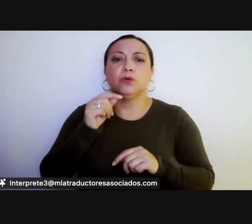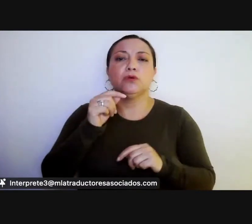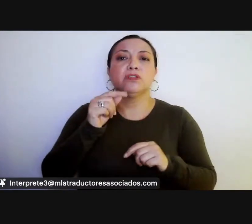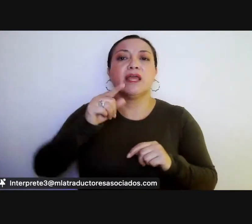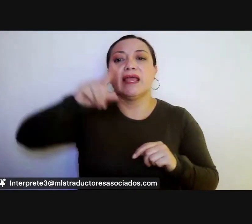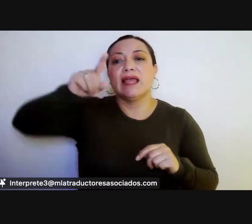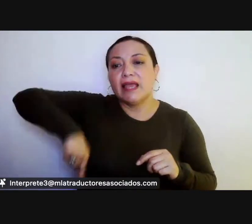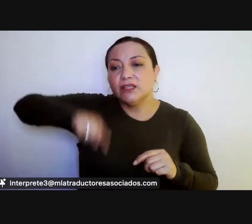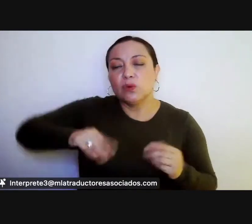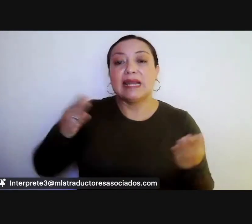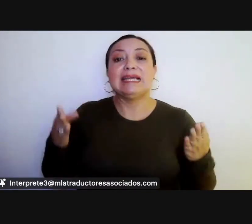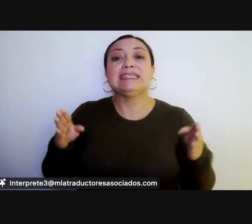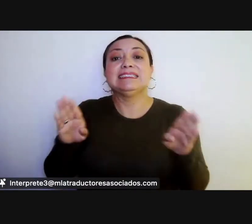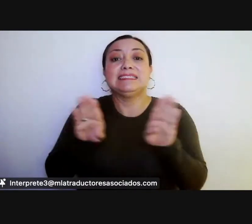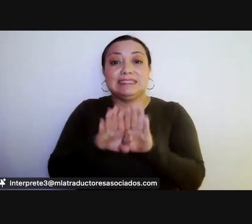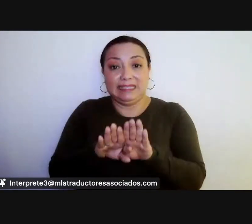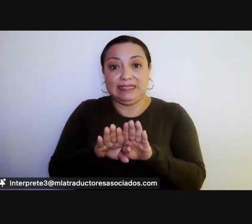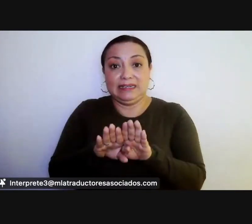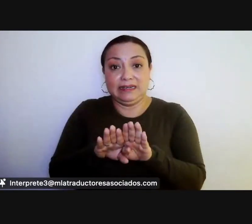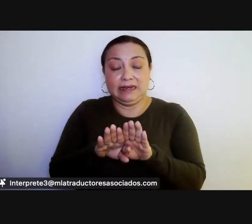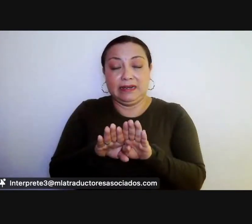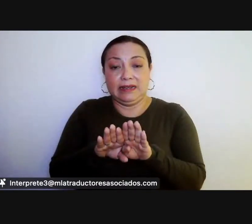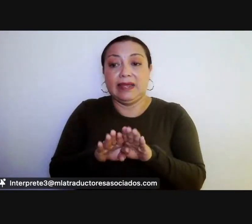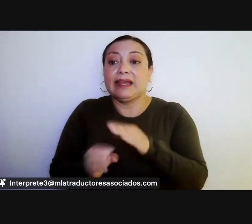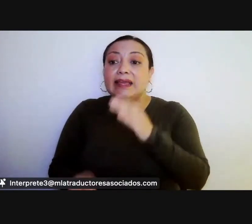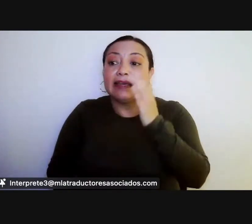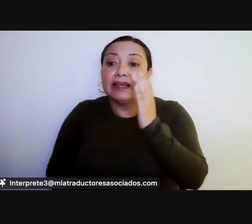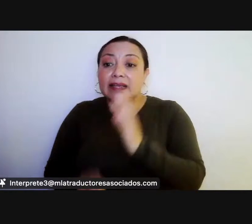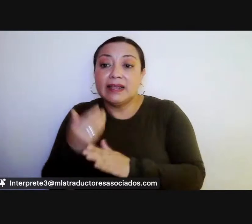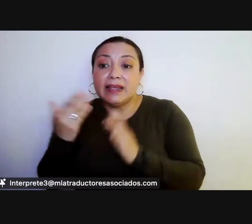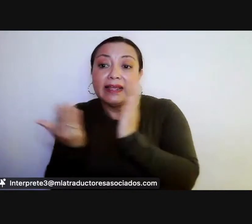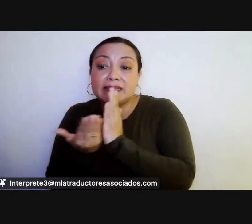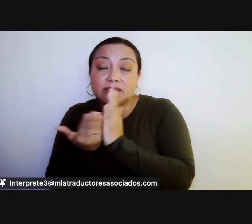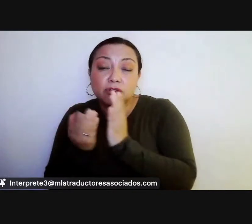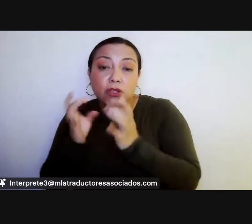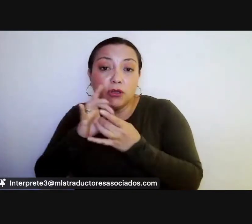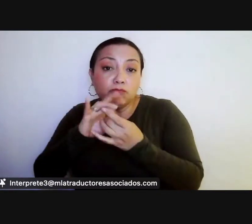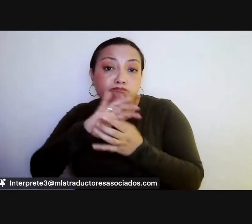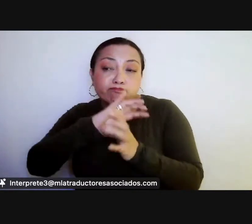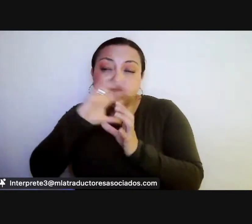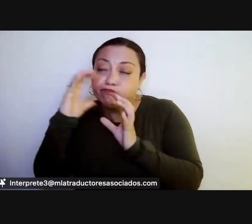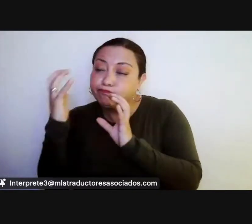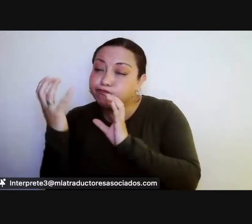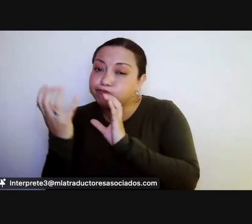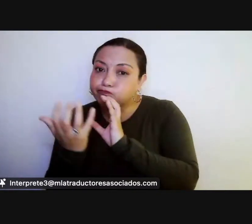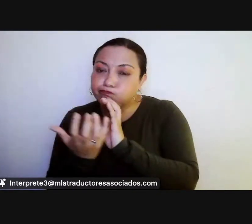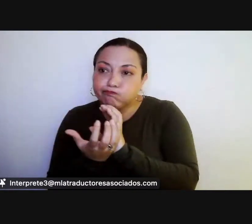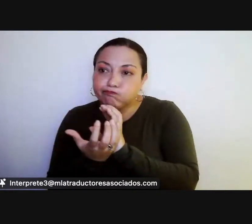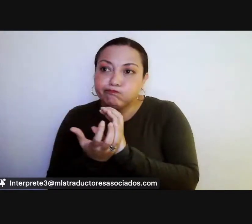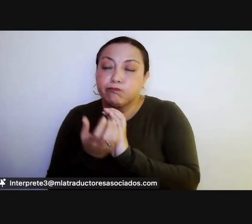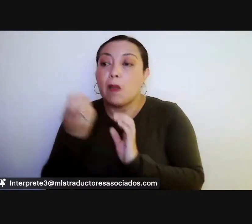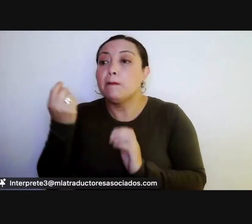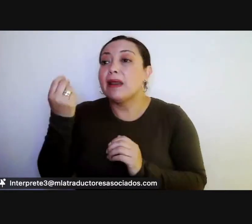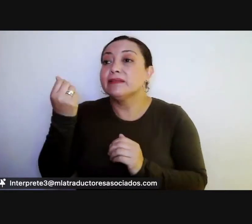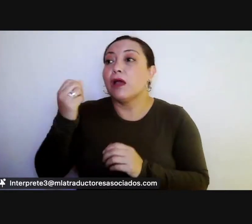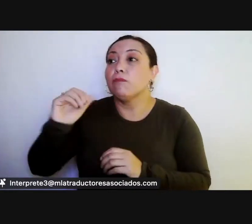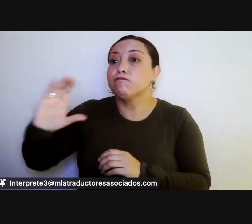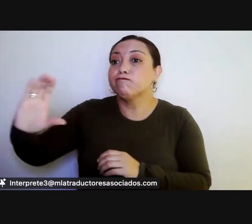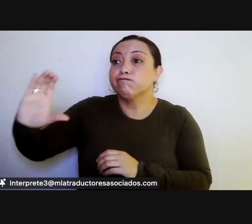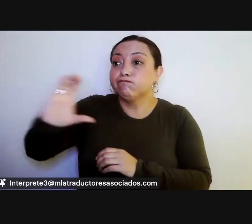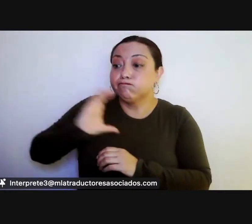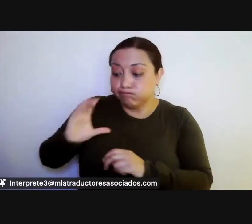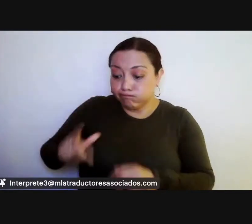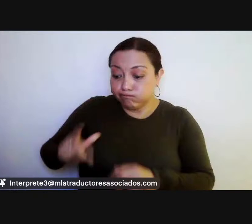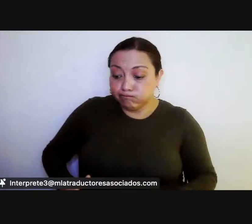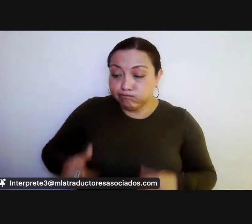the closing of schools, so the actual generation of students in the world could